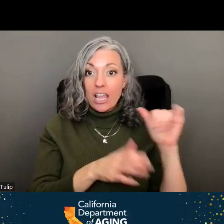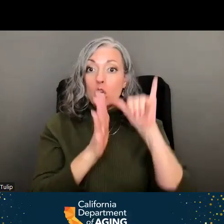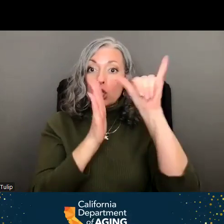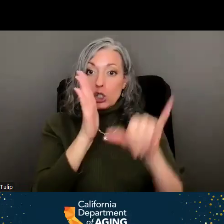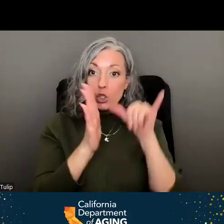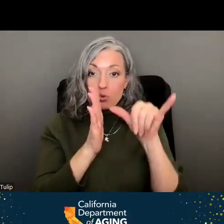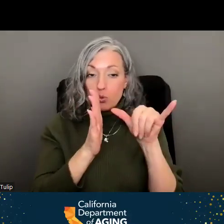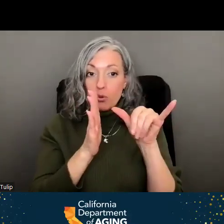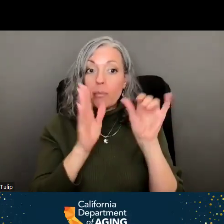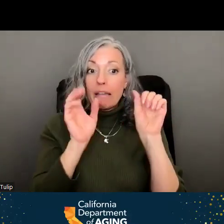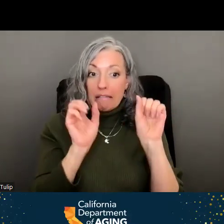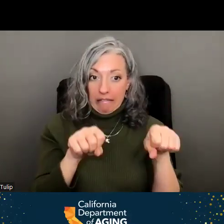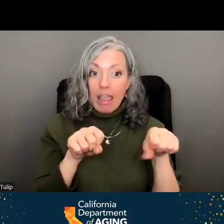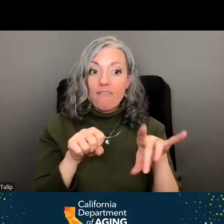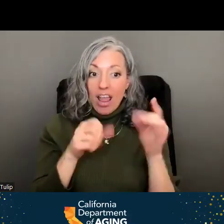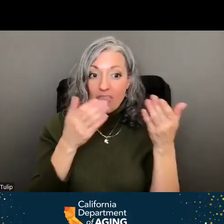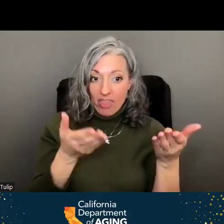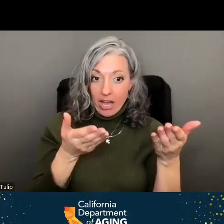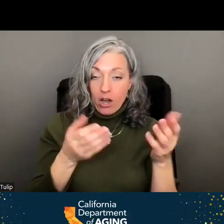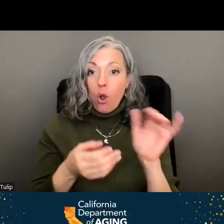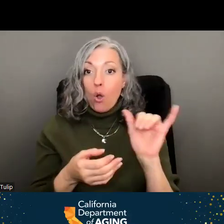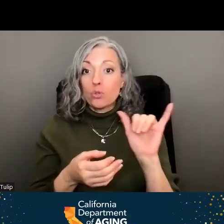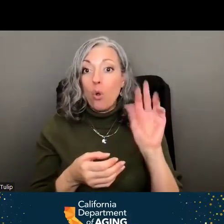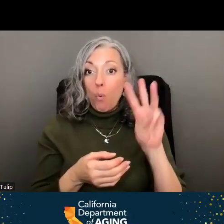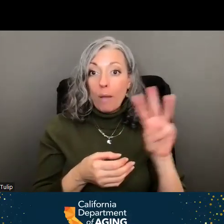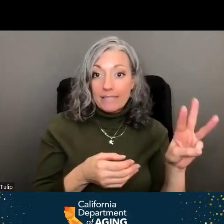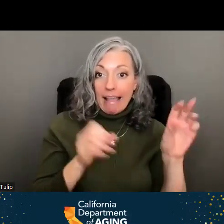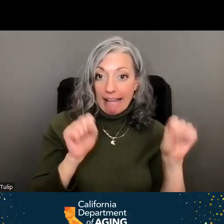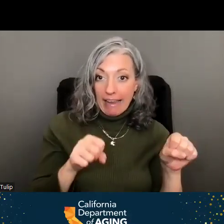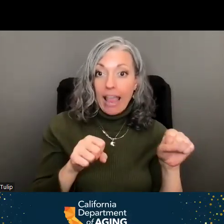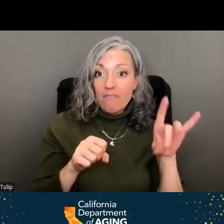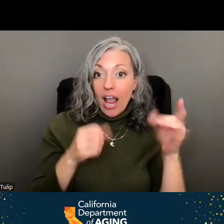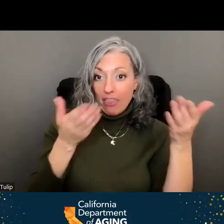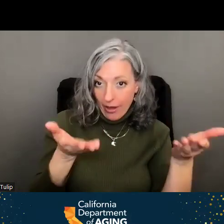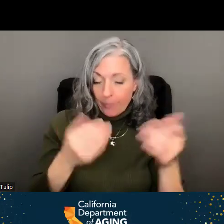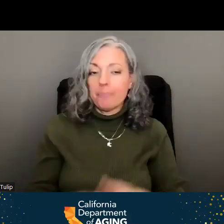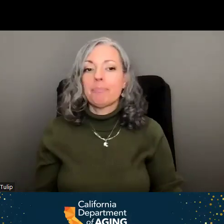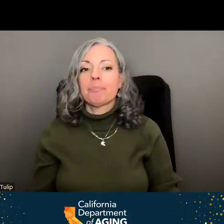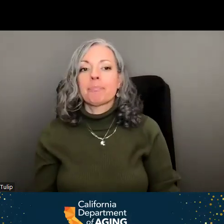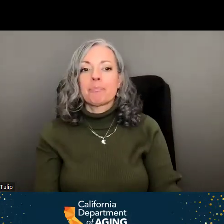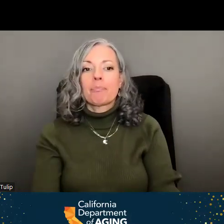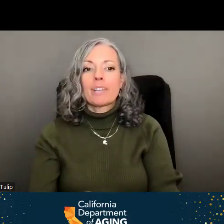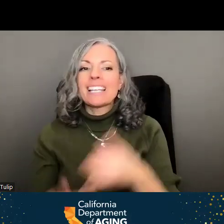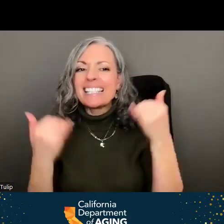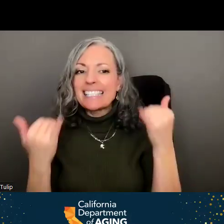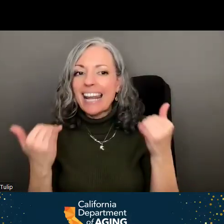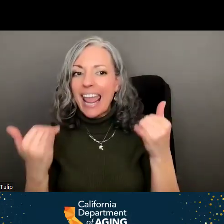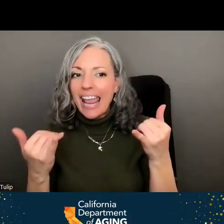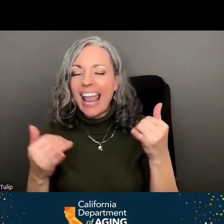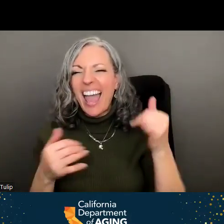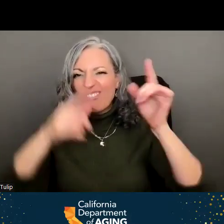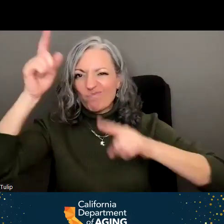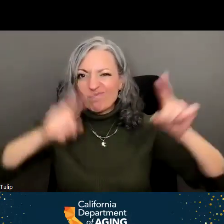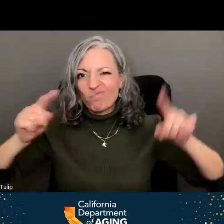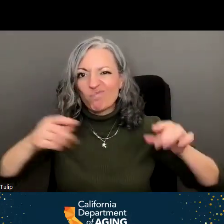2030 webpage. Next slide, please. All right, today you'll hear from a variety of leaders